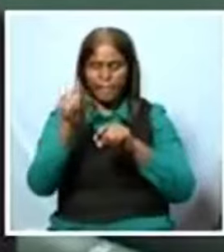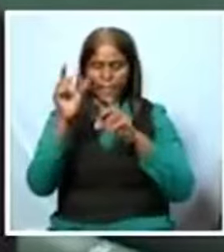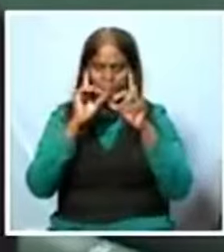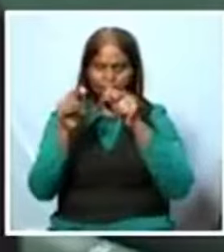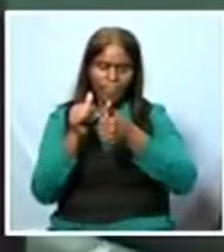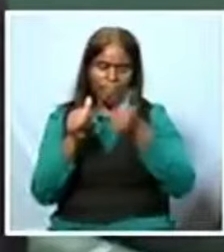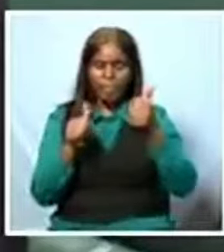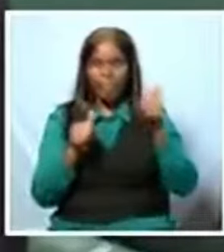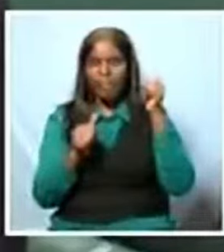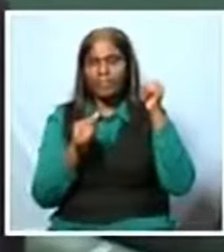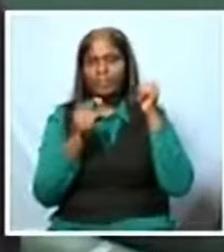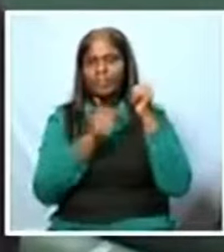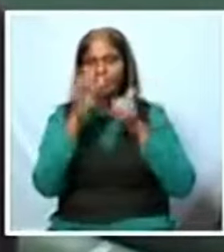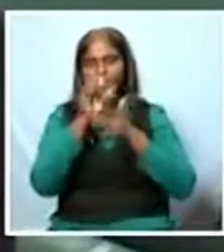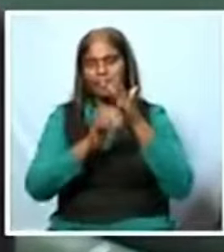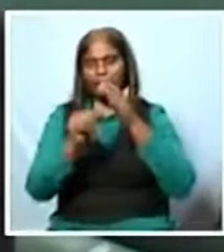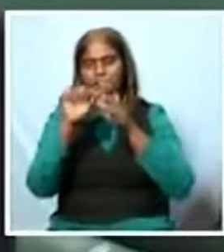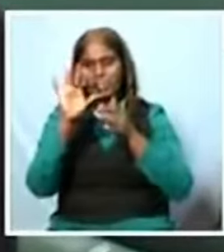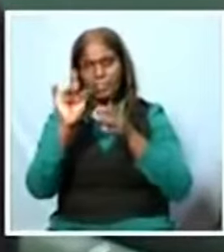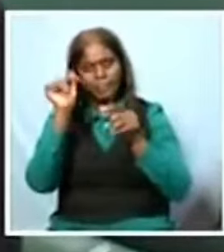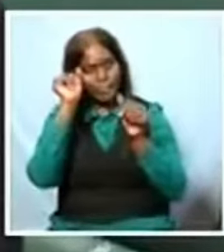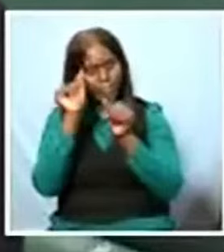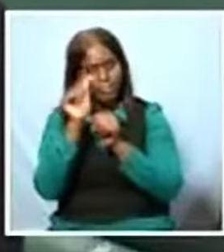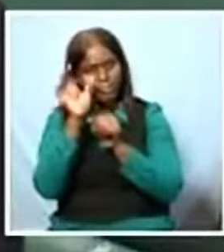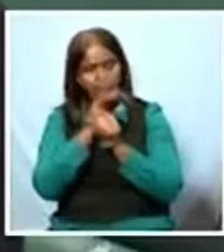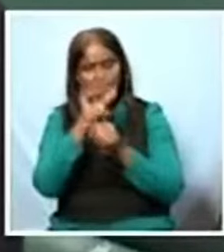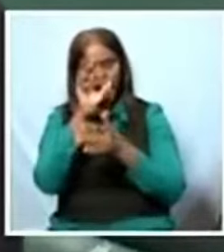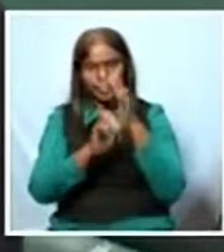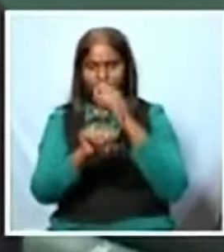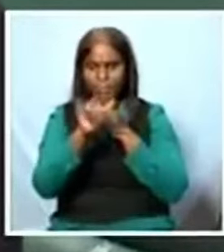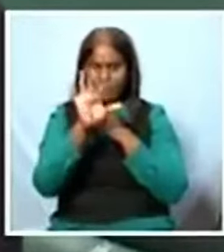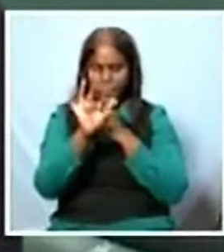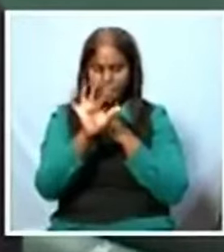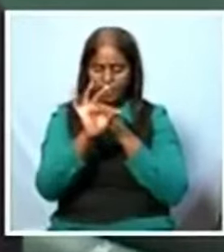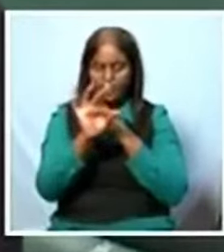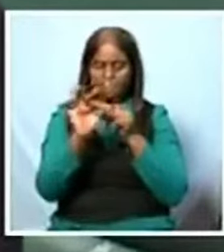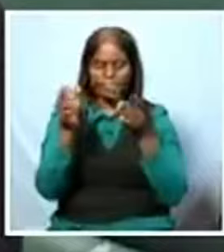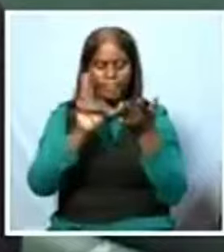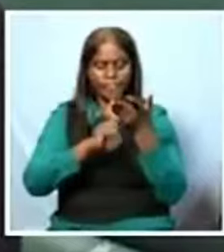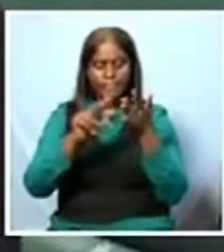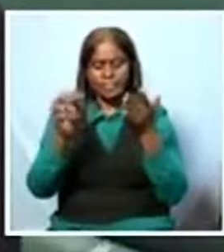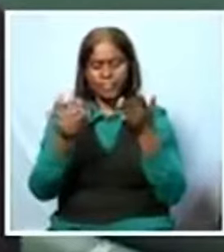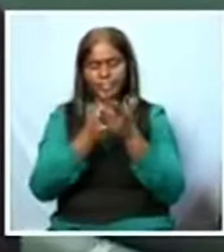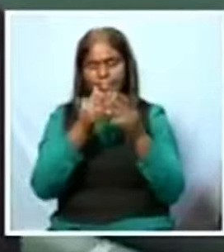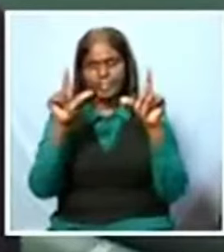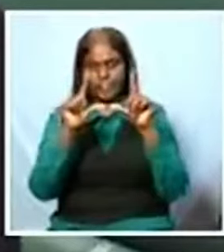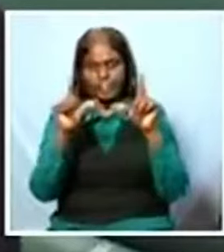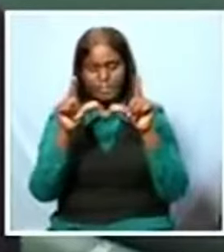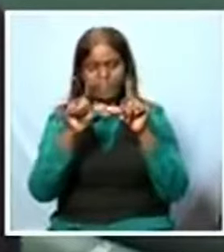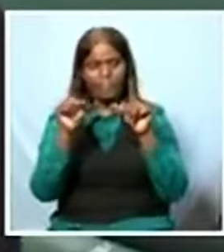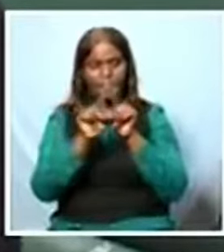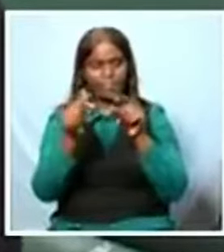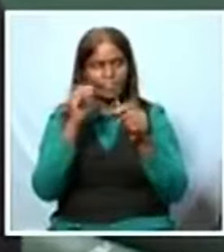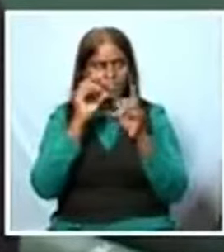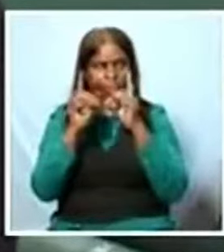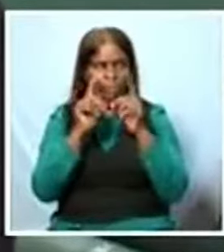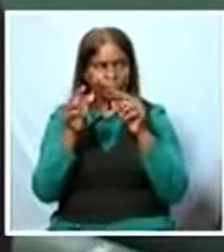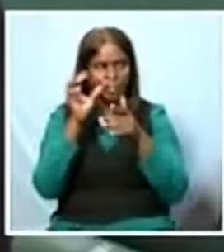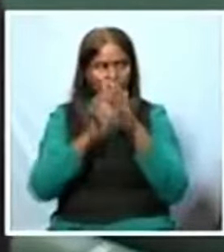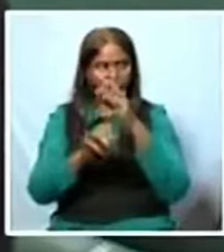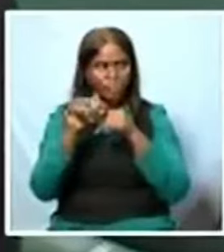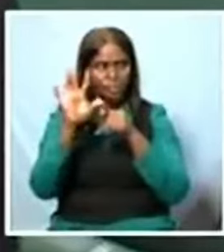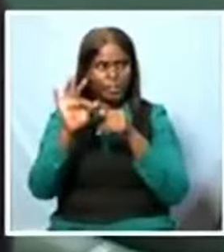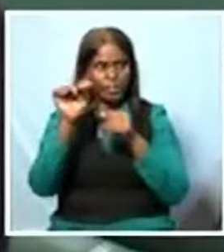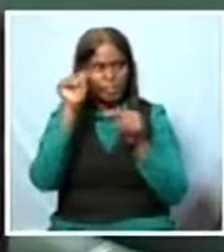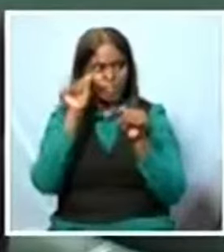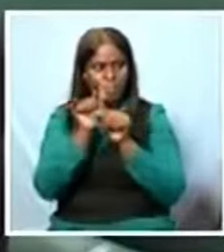and objection? Clause 18 is agreed to. Clause 19, renewal of practicing license. Any debate and objection? Clause 19 is agreed